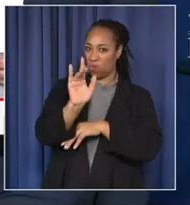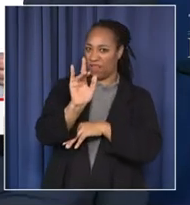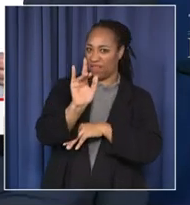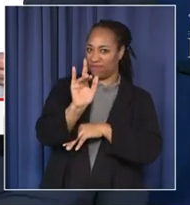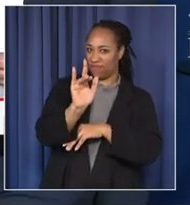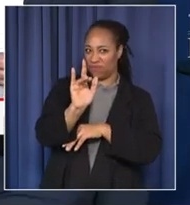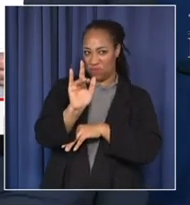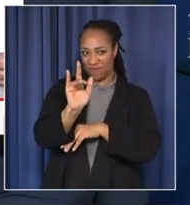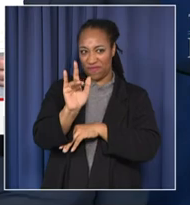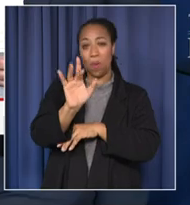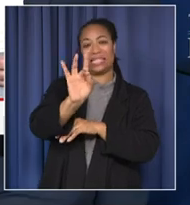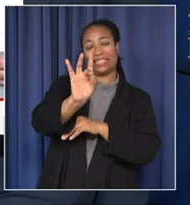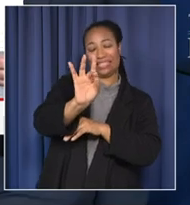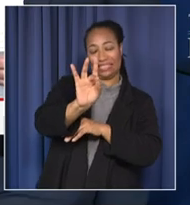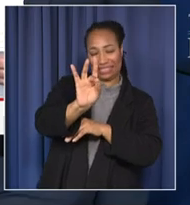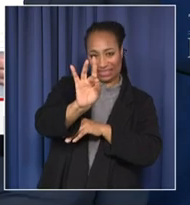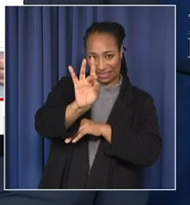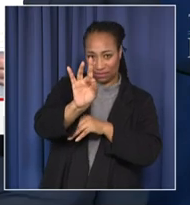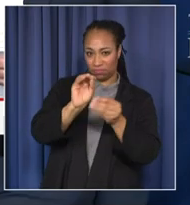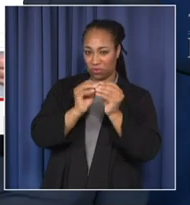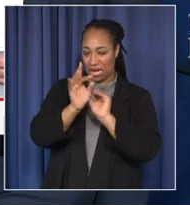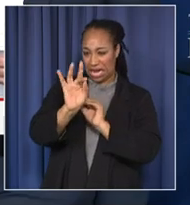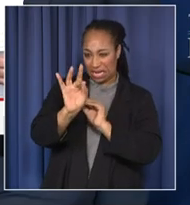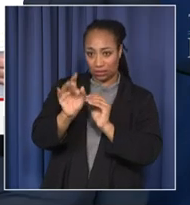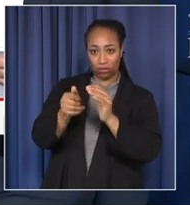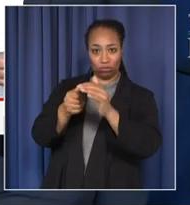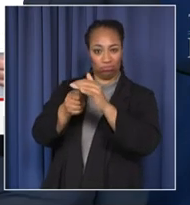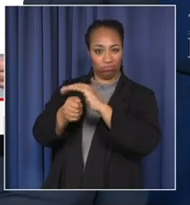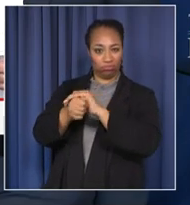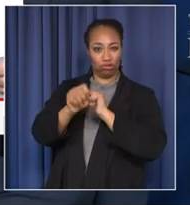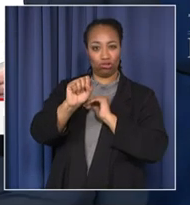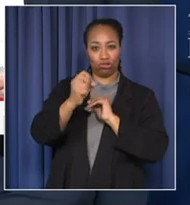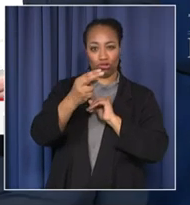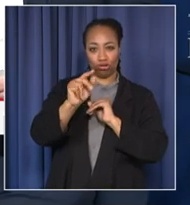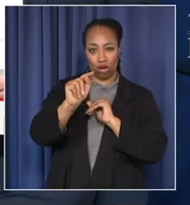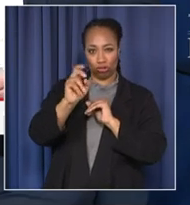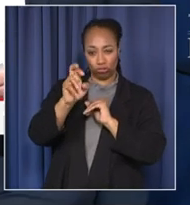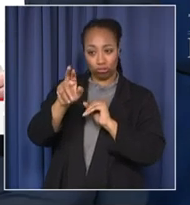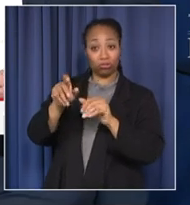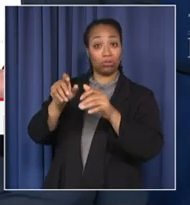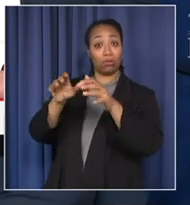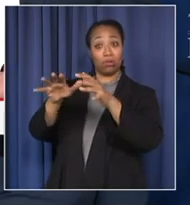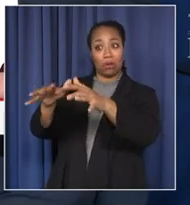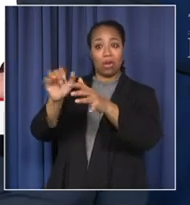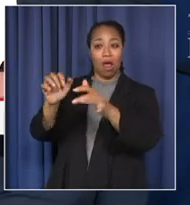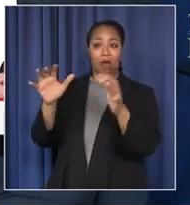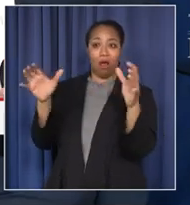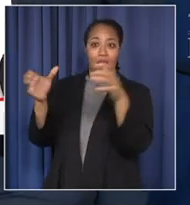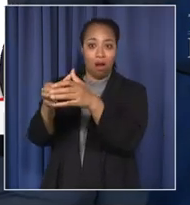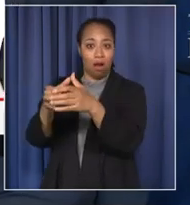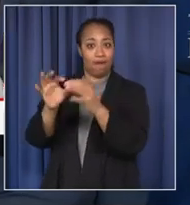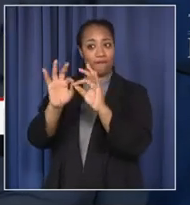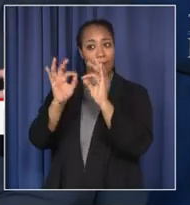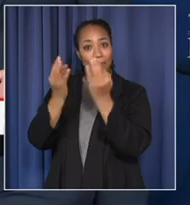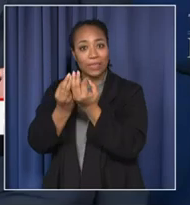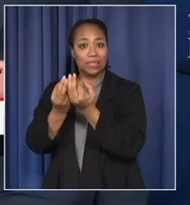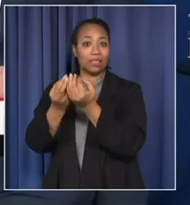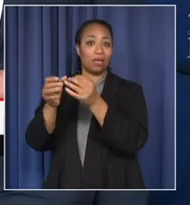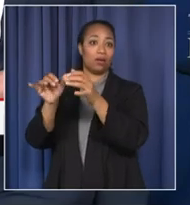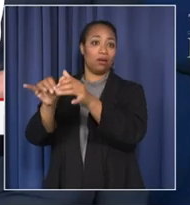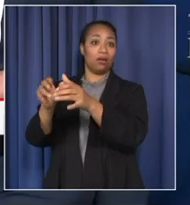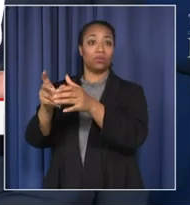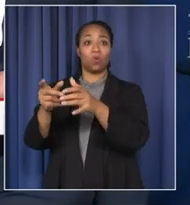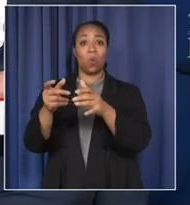them to get into permanent housing. So we know that system works. If we put people, while